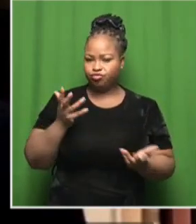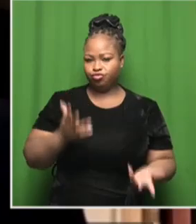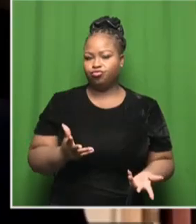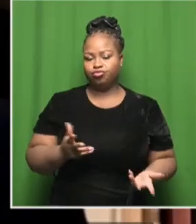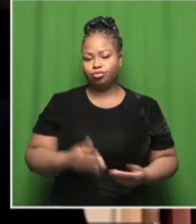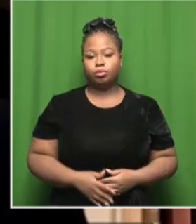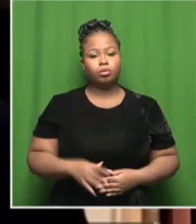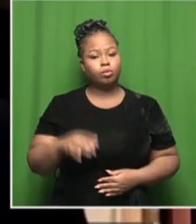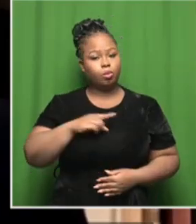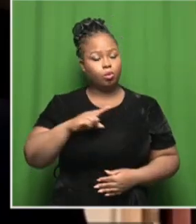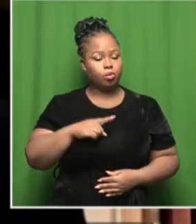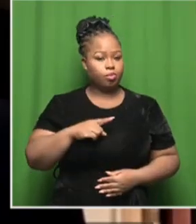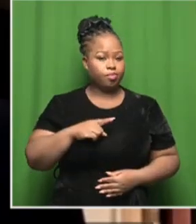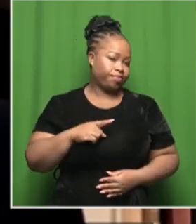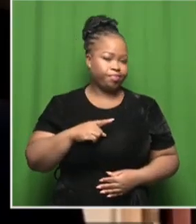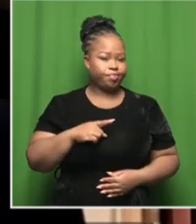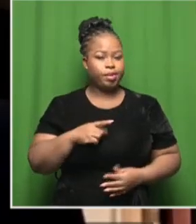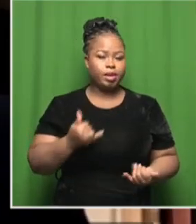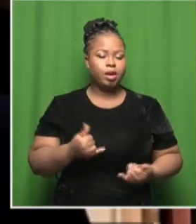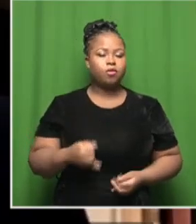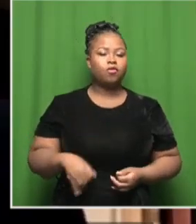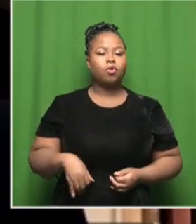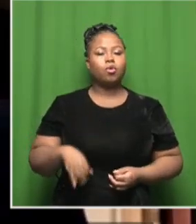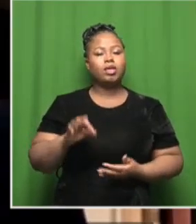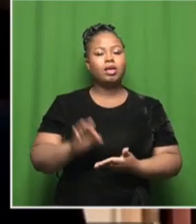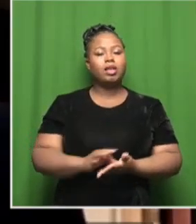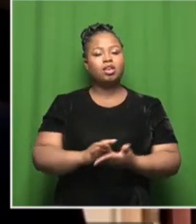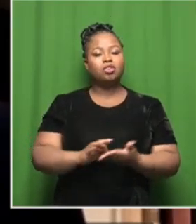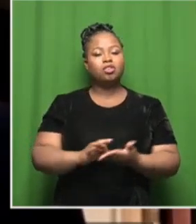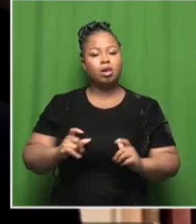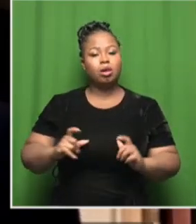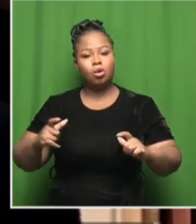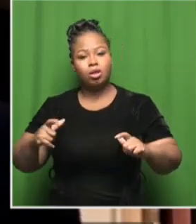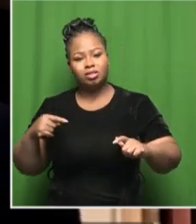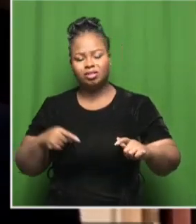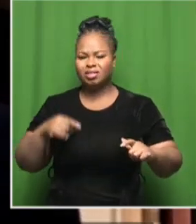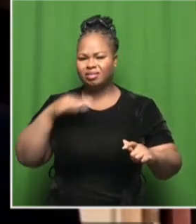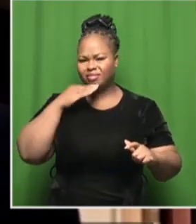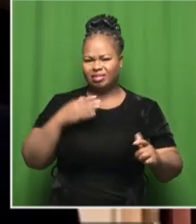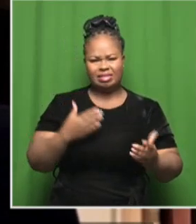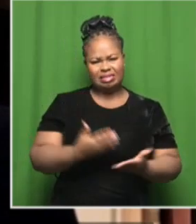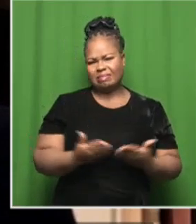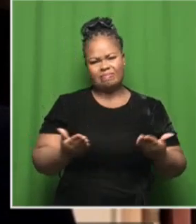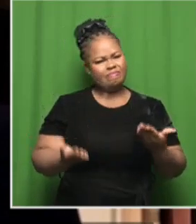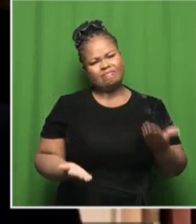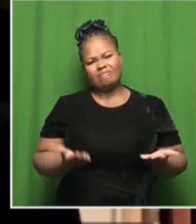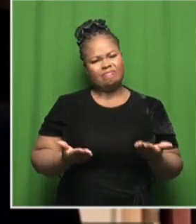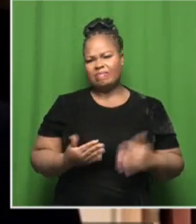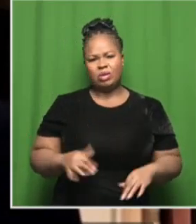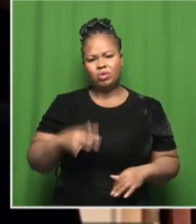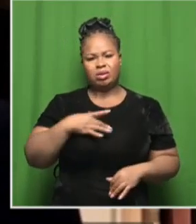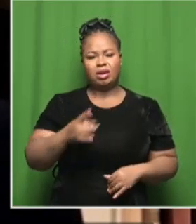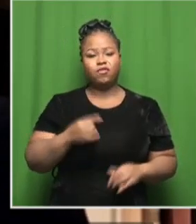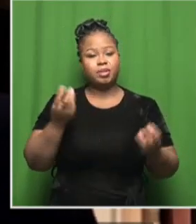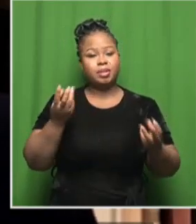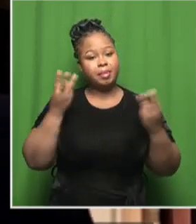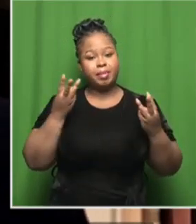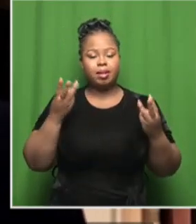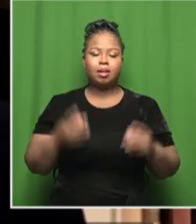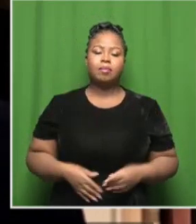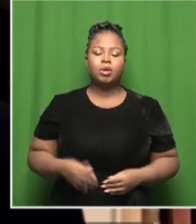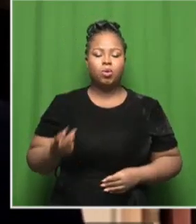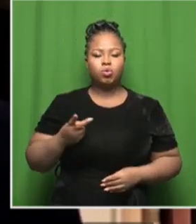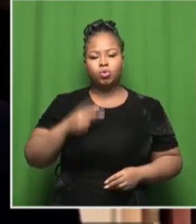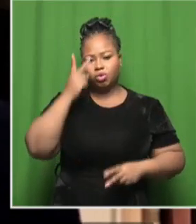why the Electoral College, when you ask people about it, is not very popular. It's not very popular with the public, not very popular with